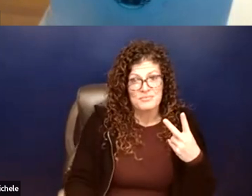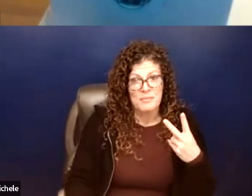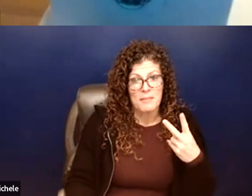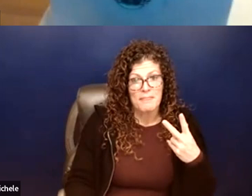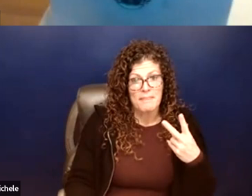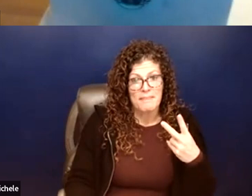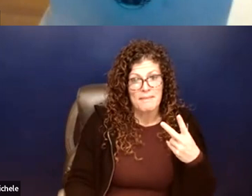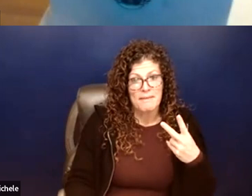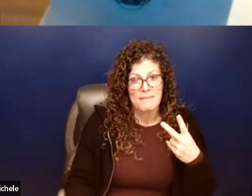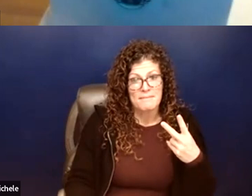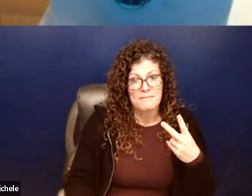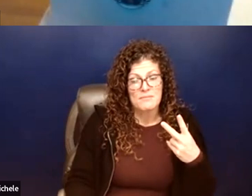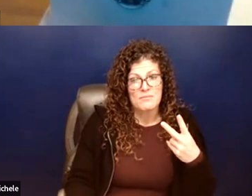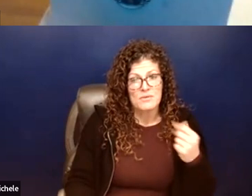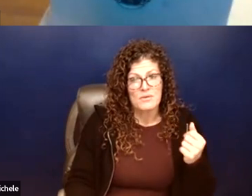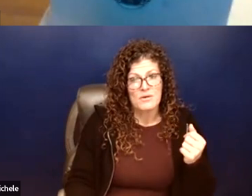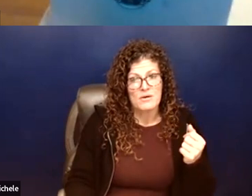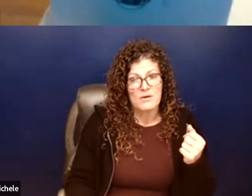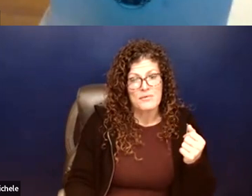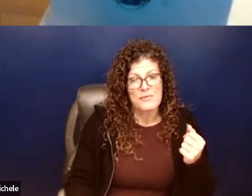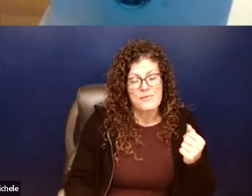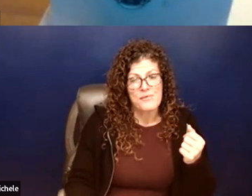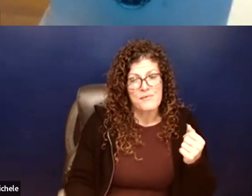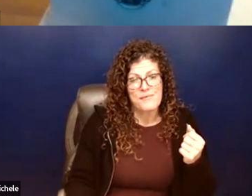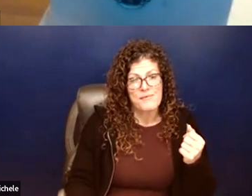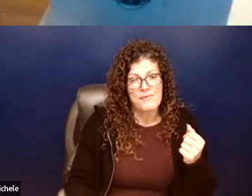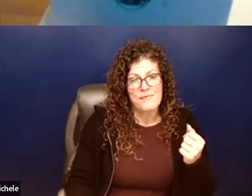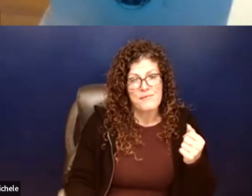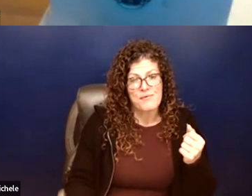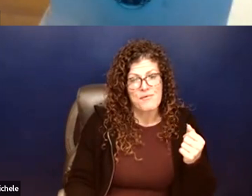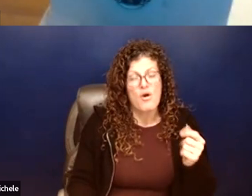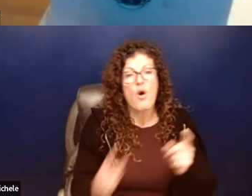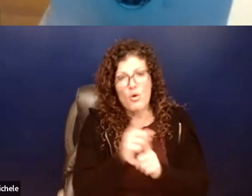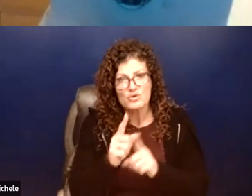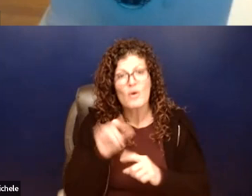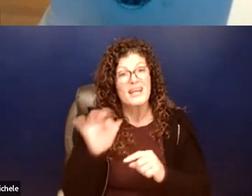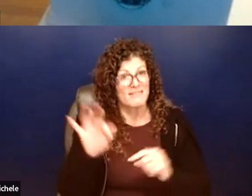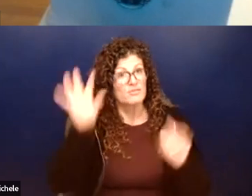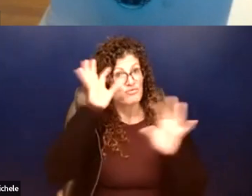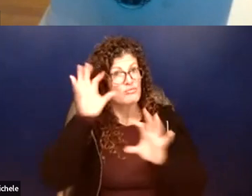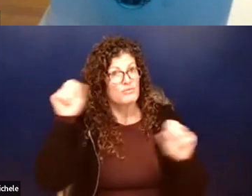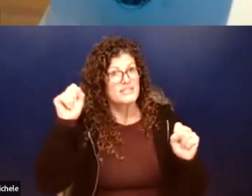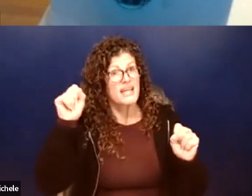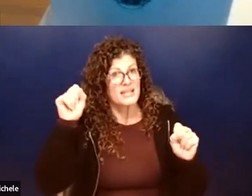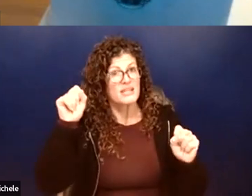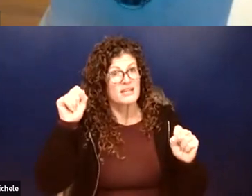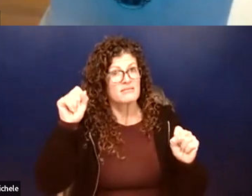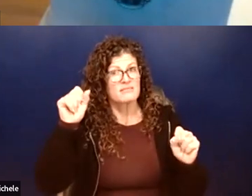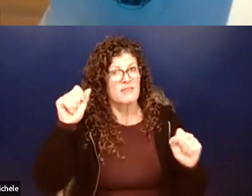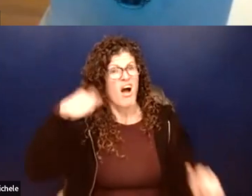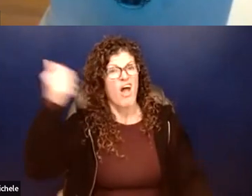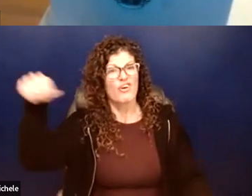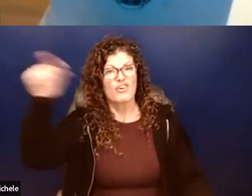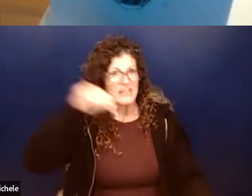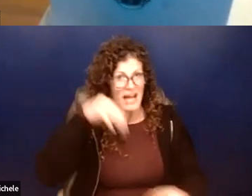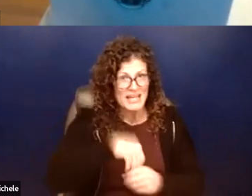say other than that is that if a superintendent comes in from out of Boston, it would